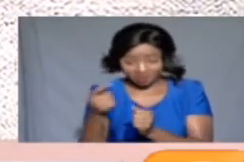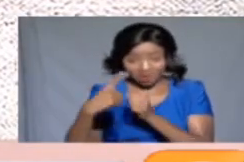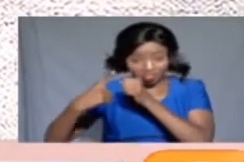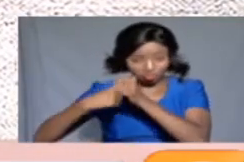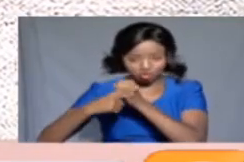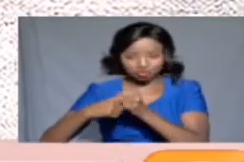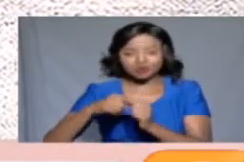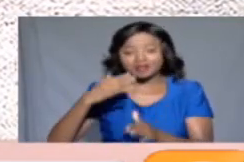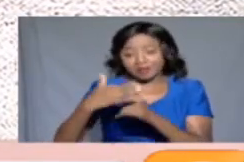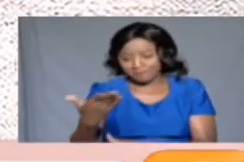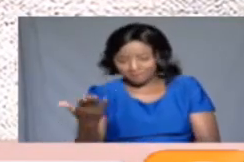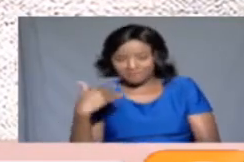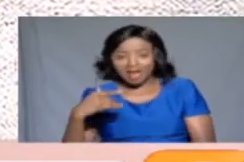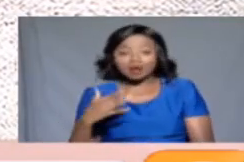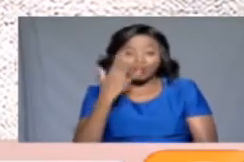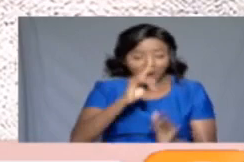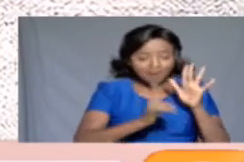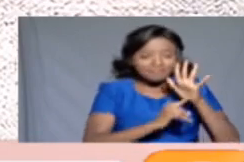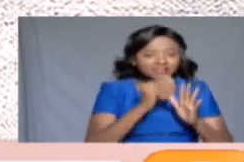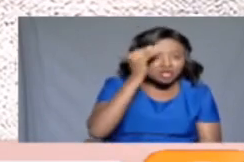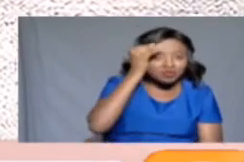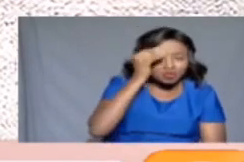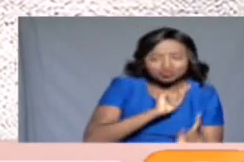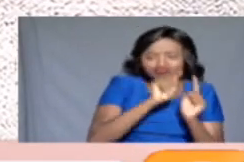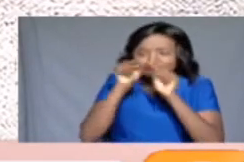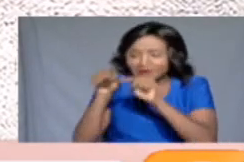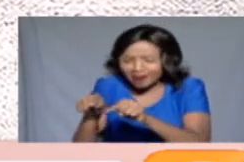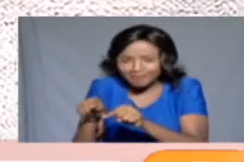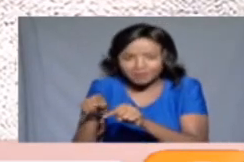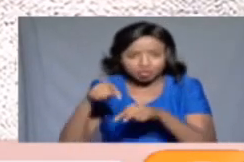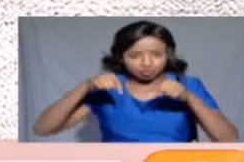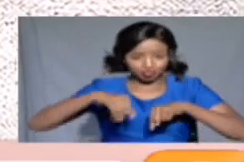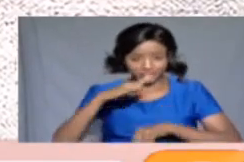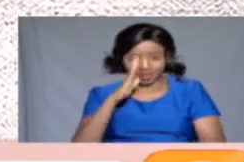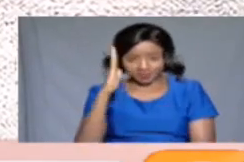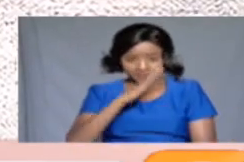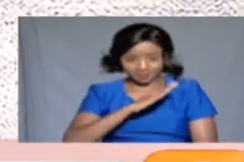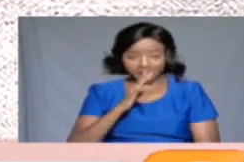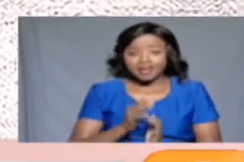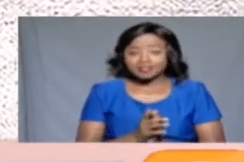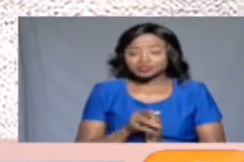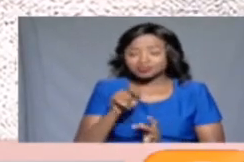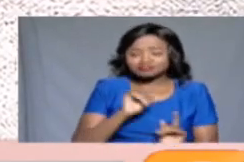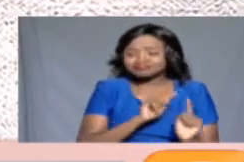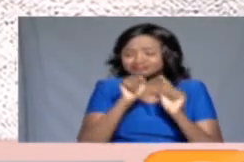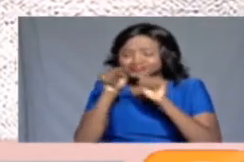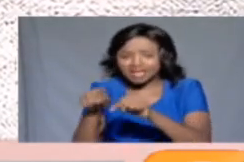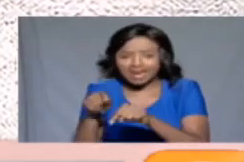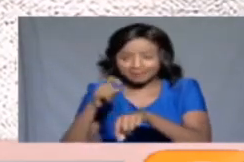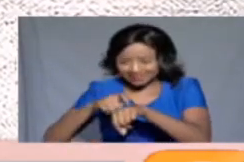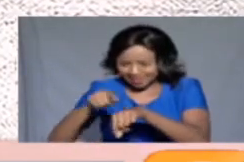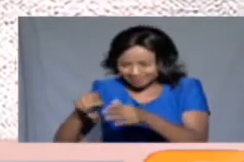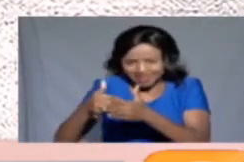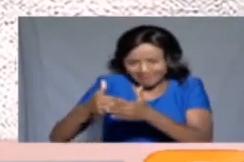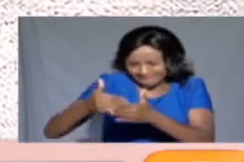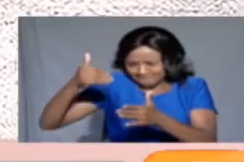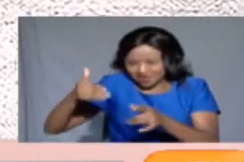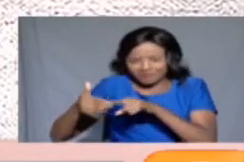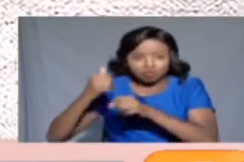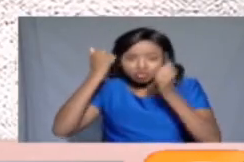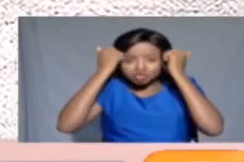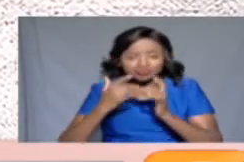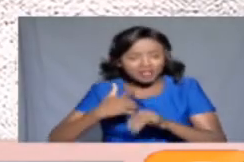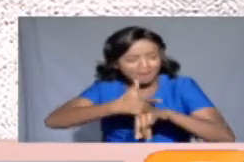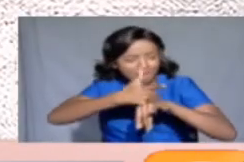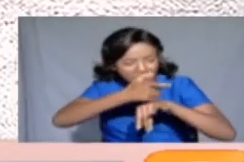officials from the Ministry of Education who visited the school earlier on today. So the visit comes a day after the students attacked and injured two KTN